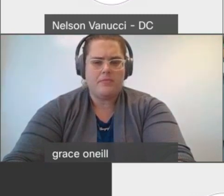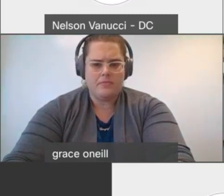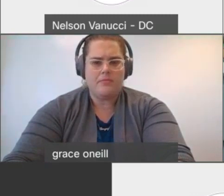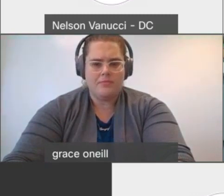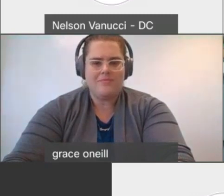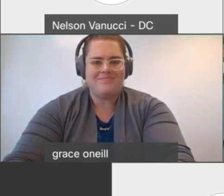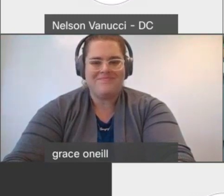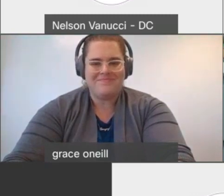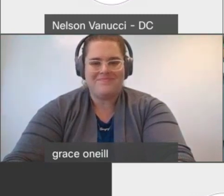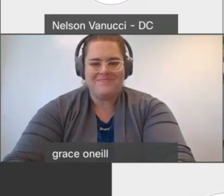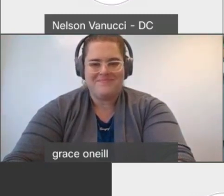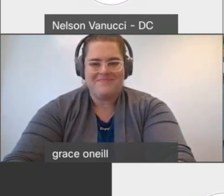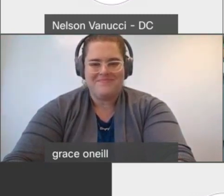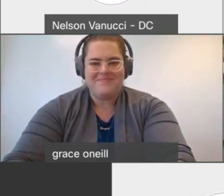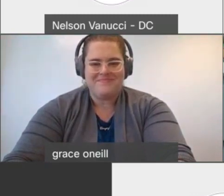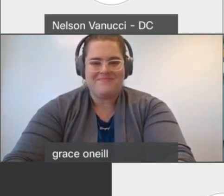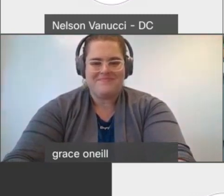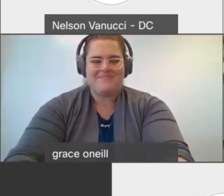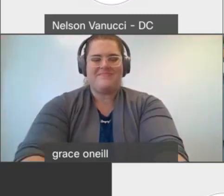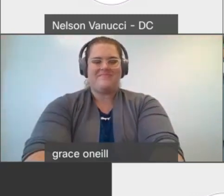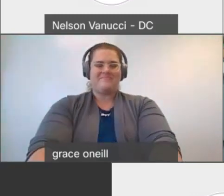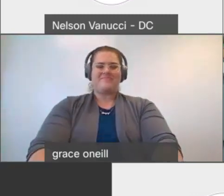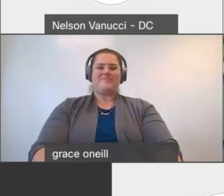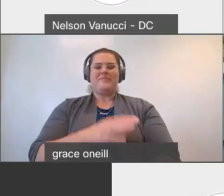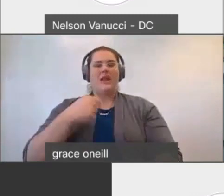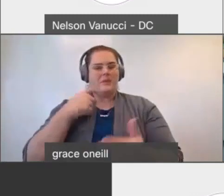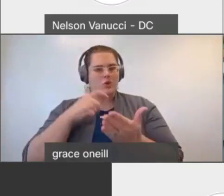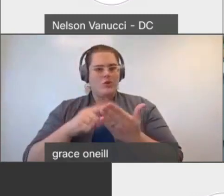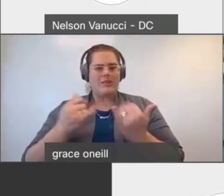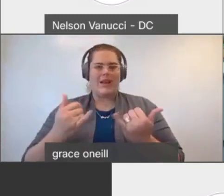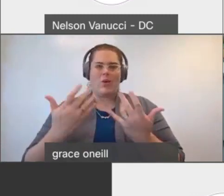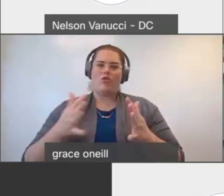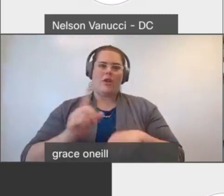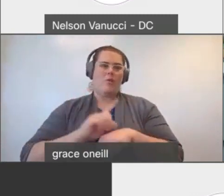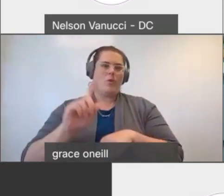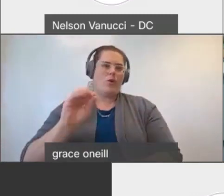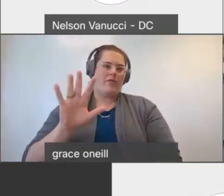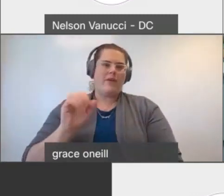There we go. And I'm just noticing it's already 1:05, so let me just